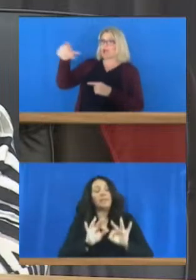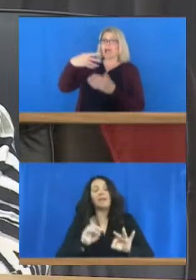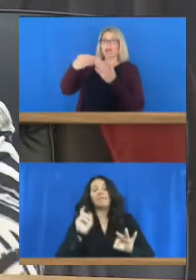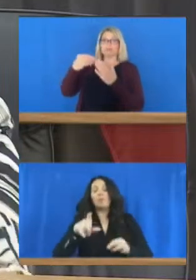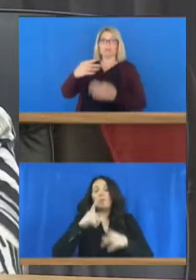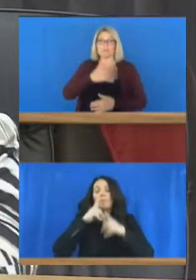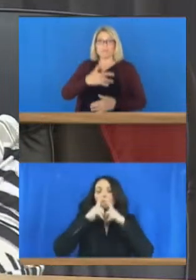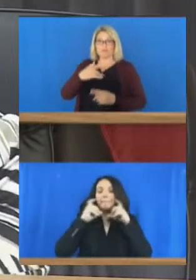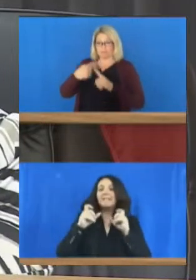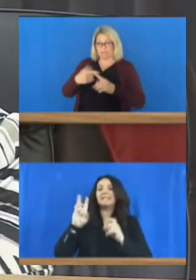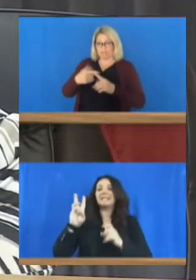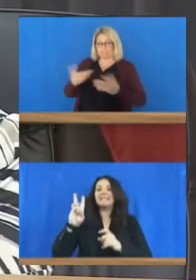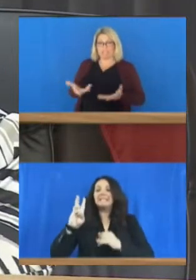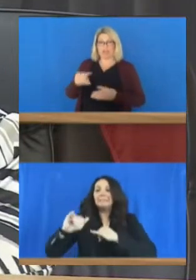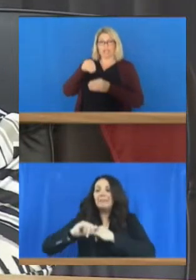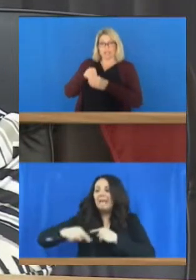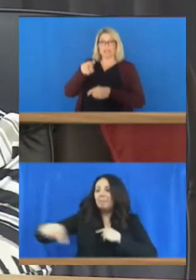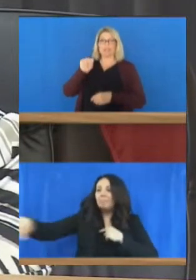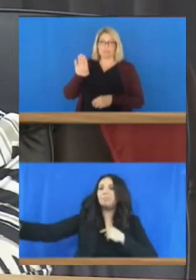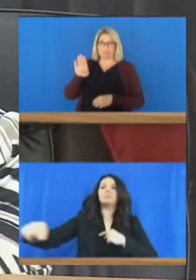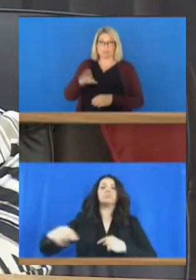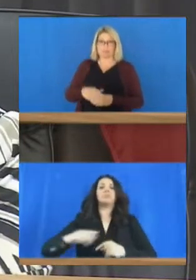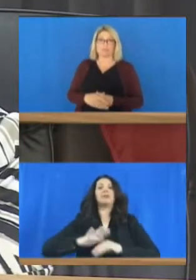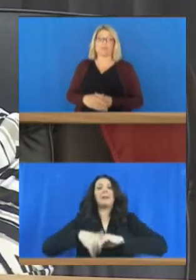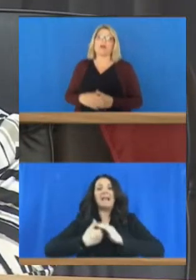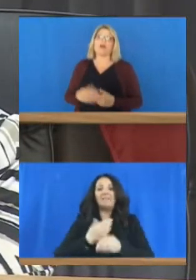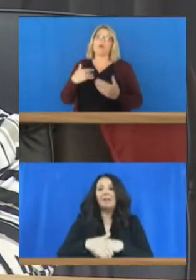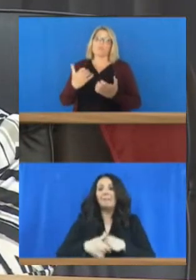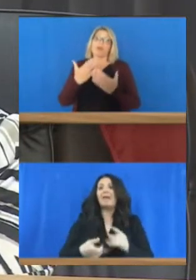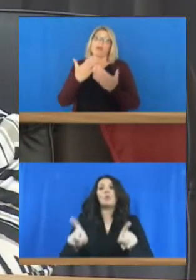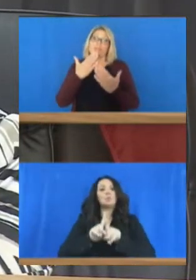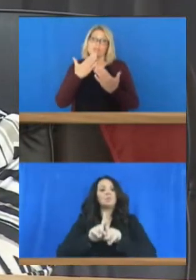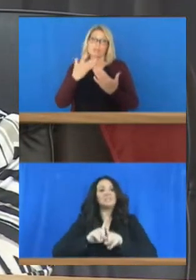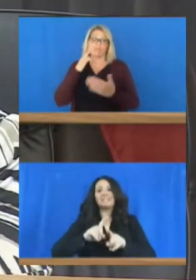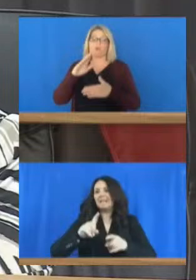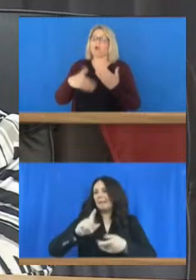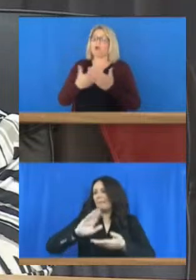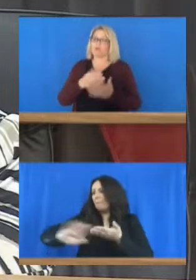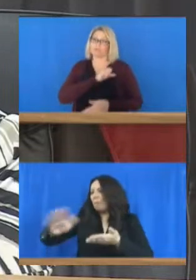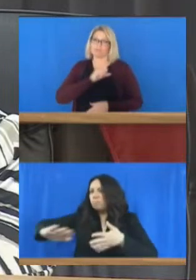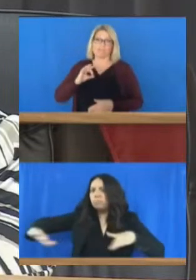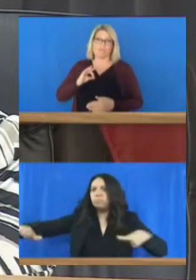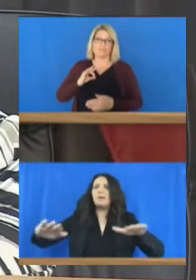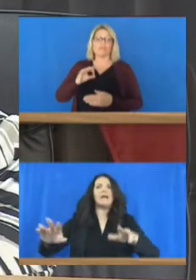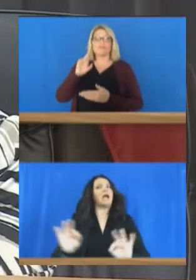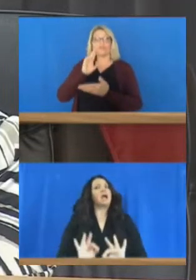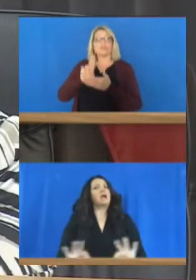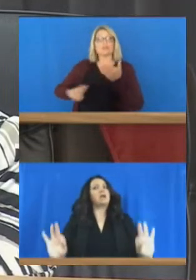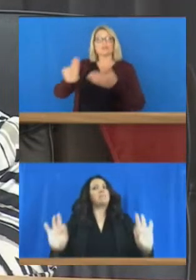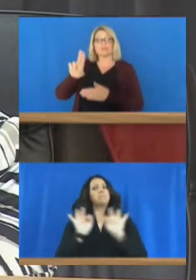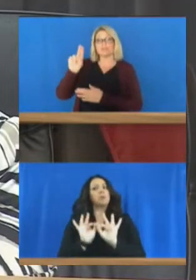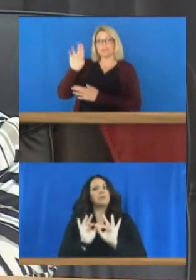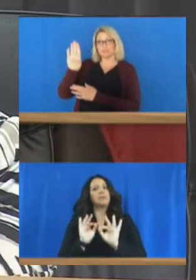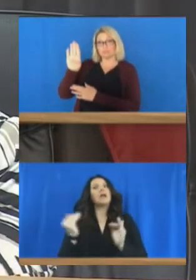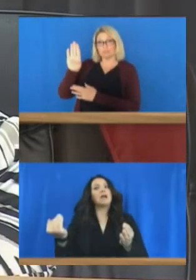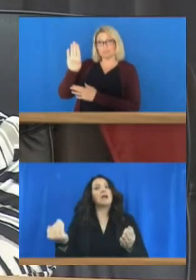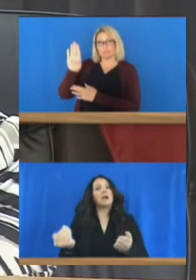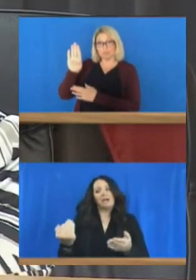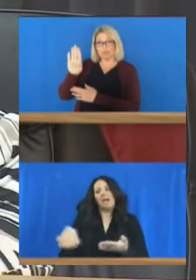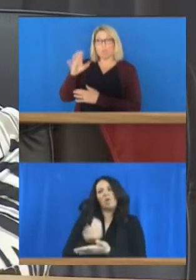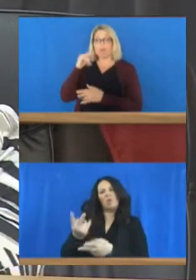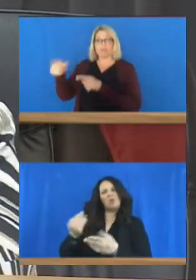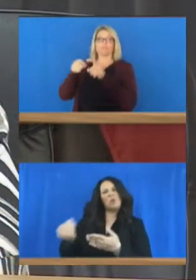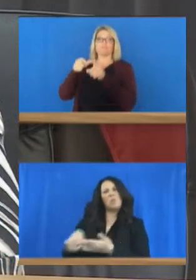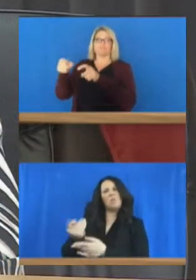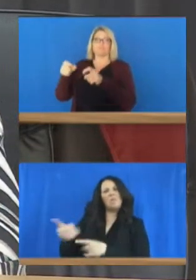you to, sorry, I'm going to read that again because it might not have been clear. The self-isolation orders ended on Saturday for those residents who have tested